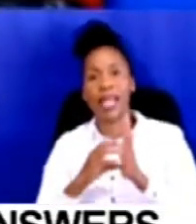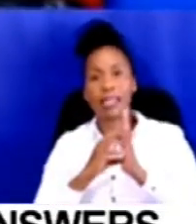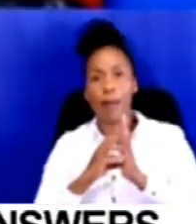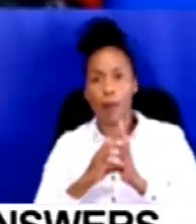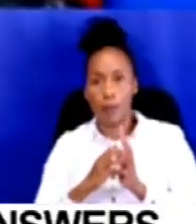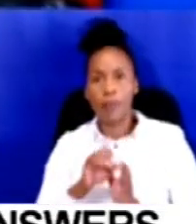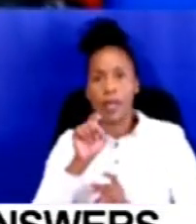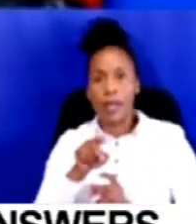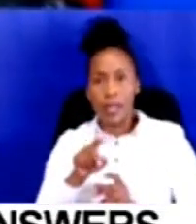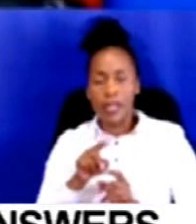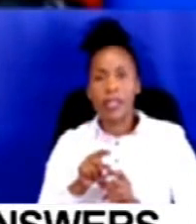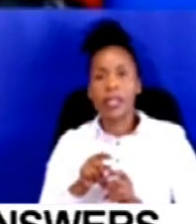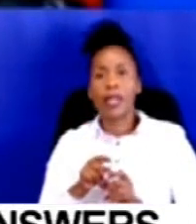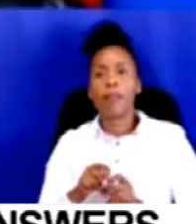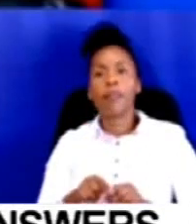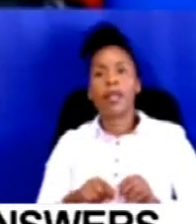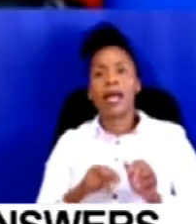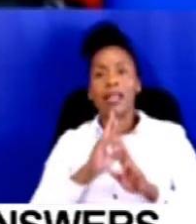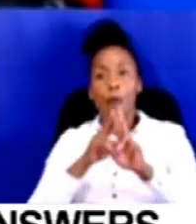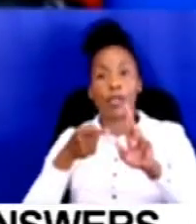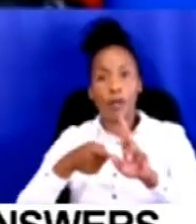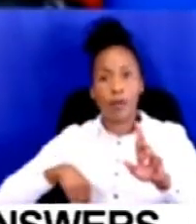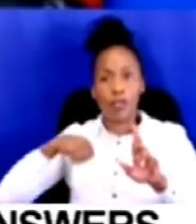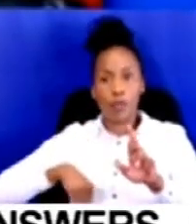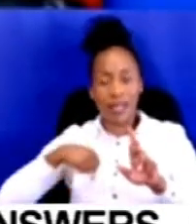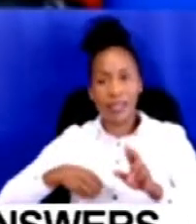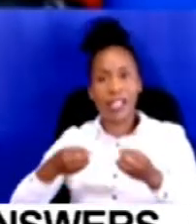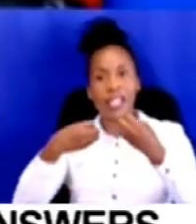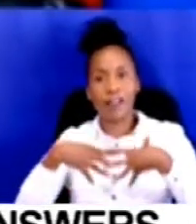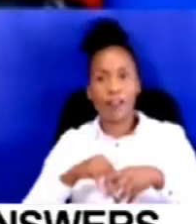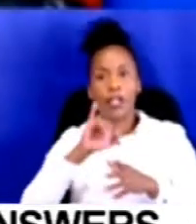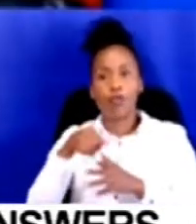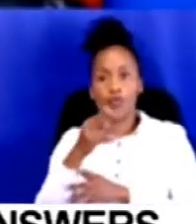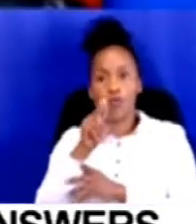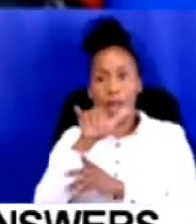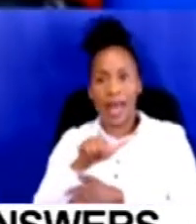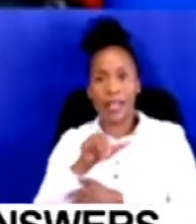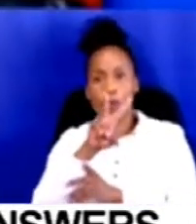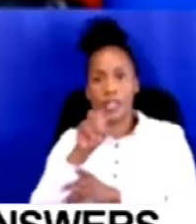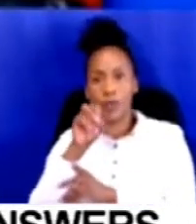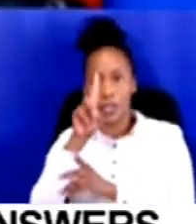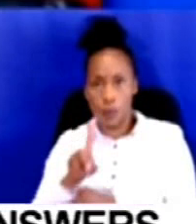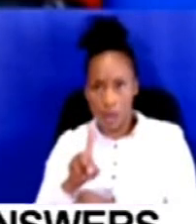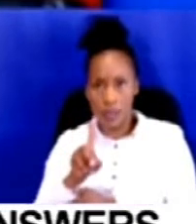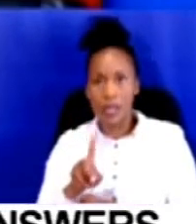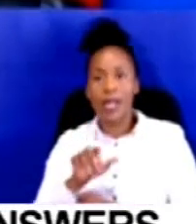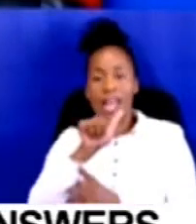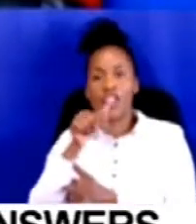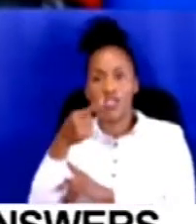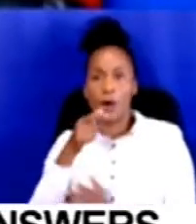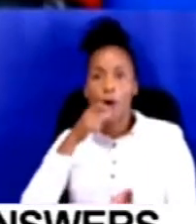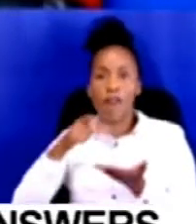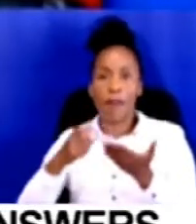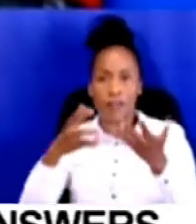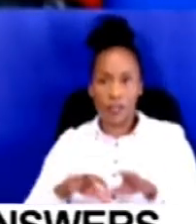report of municipal audit outcome presented in July 2021, the Auditor General confirms